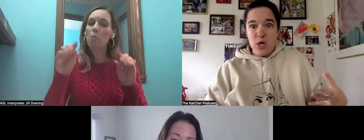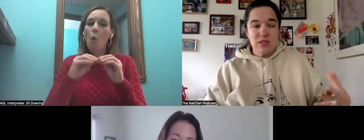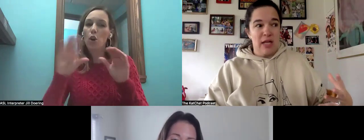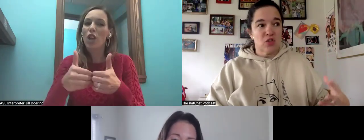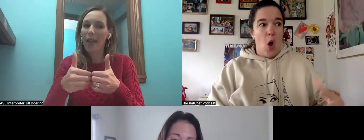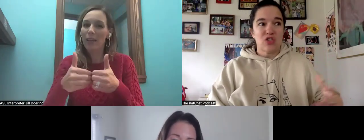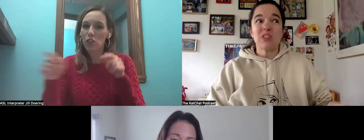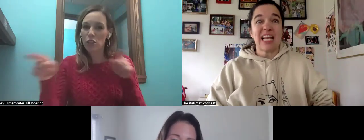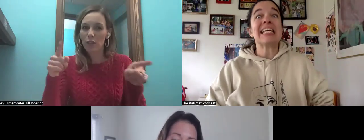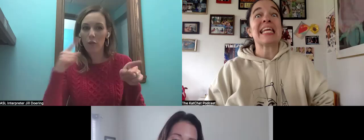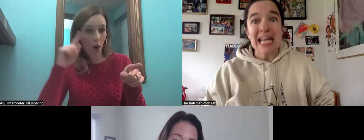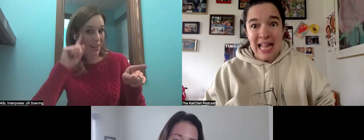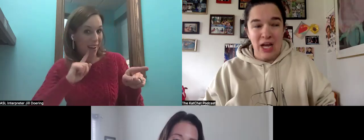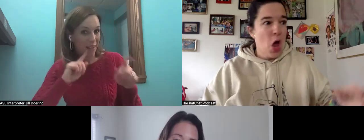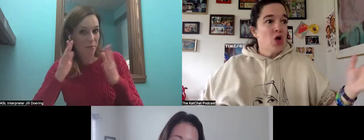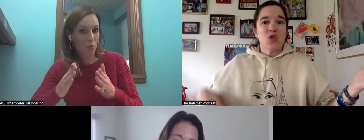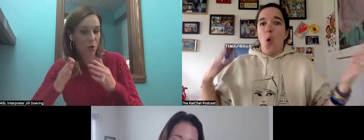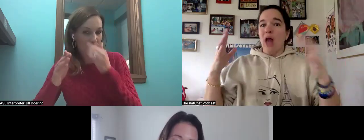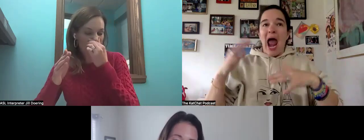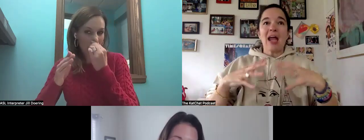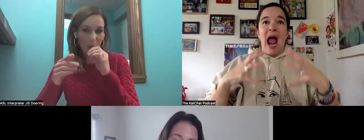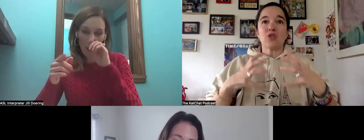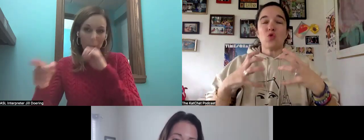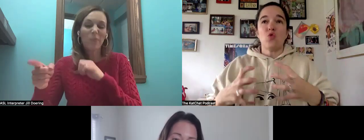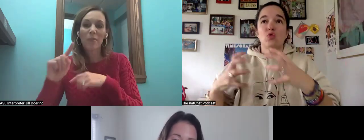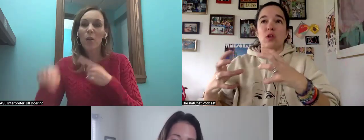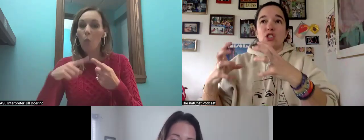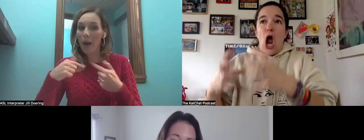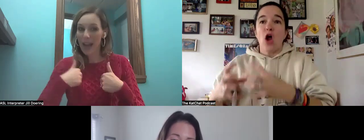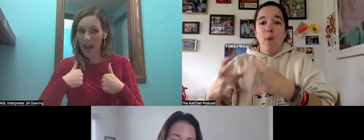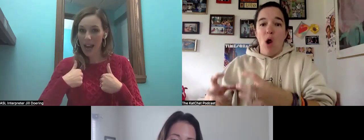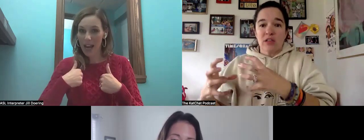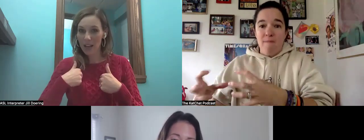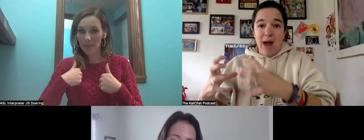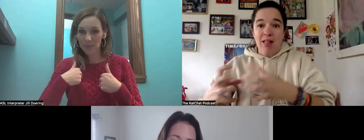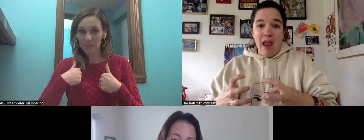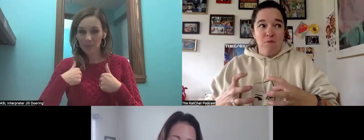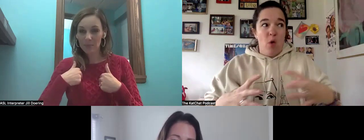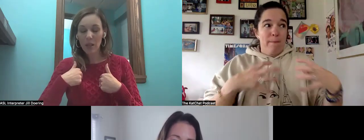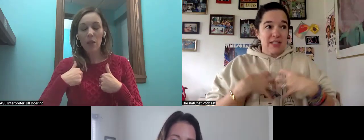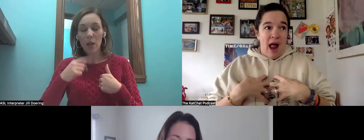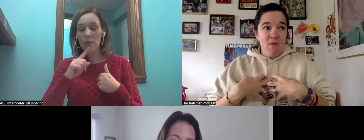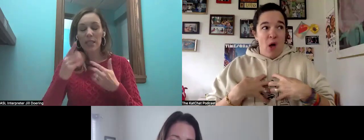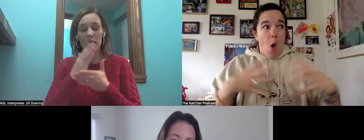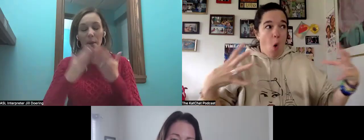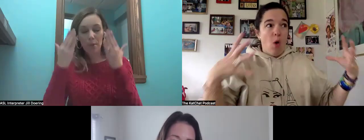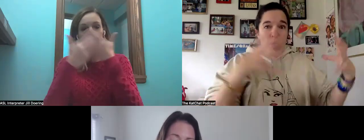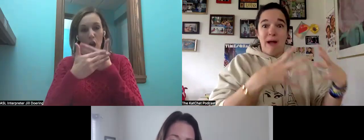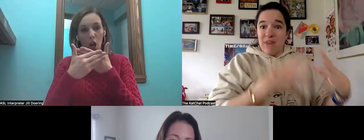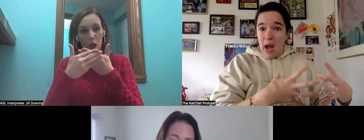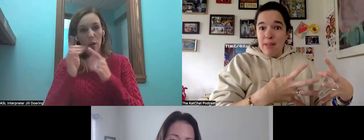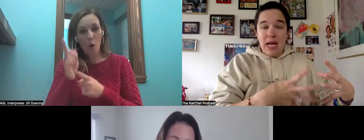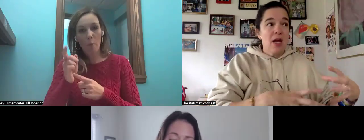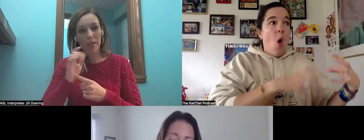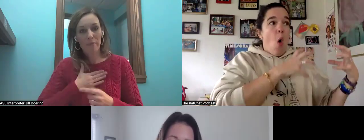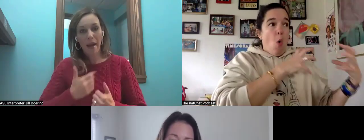that person. So she was healing. So when I got through to the dark point of my life with myself or with